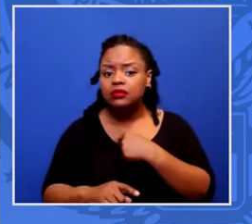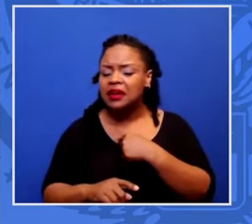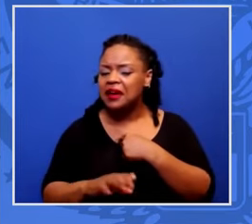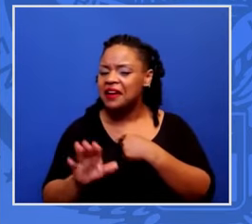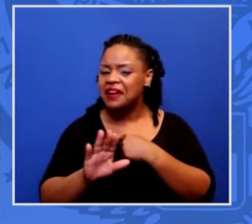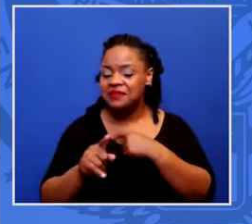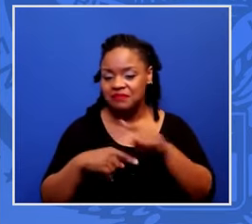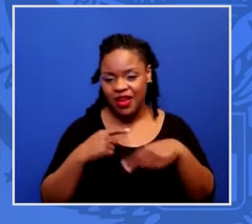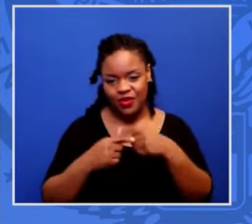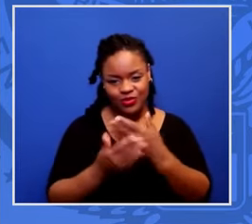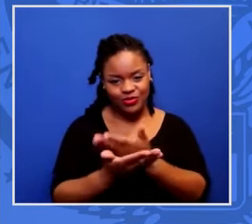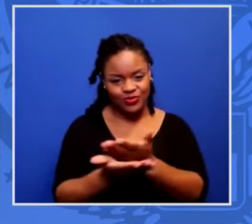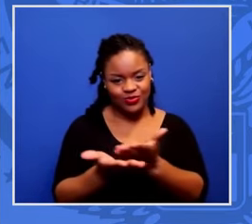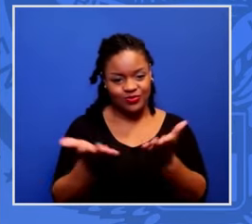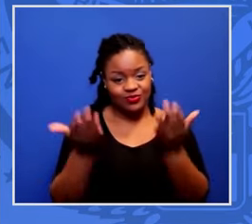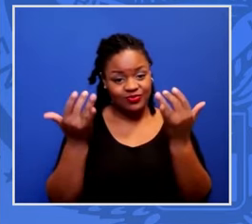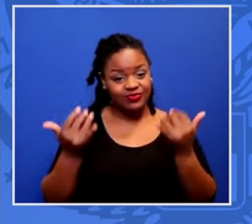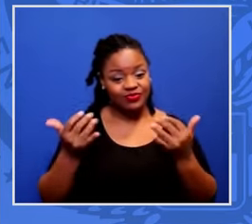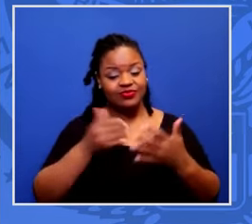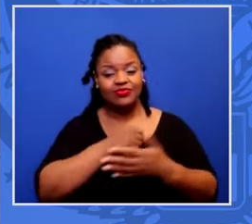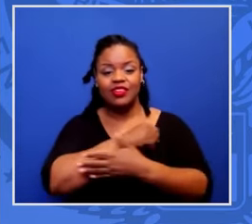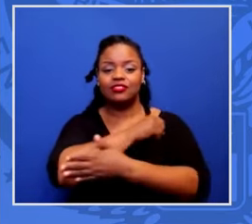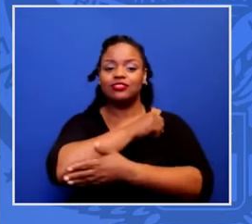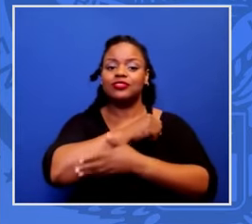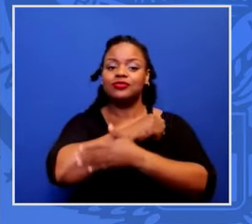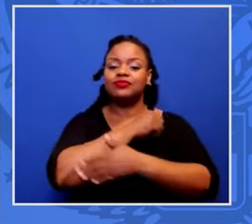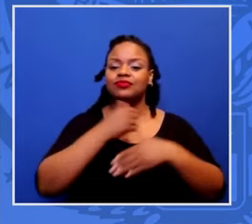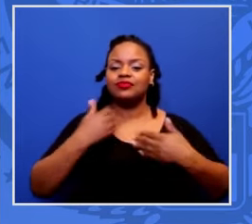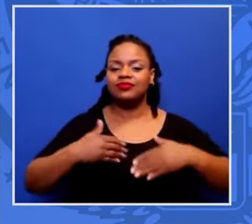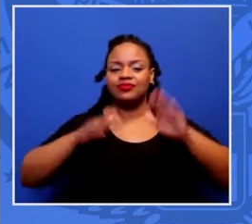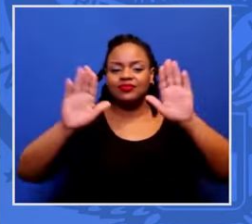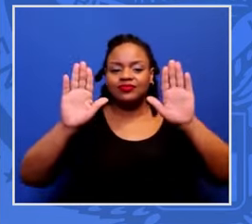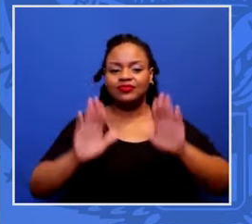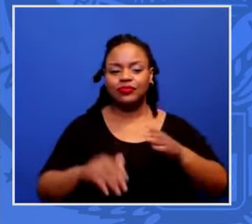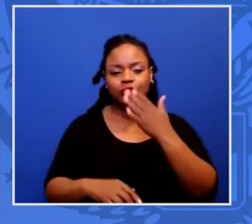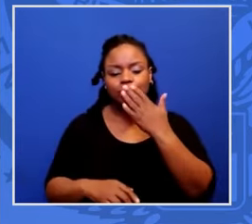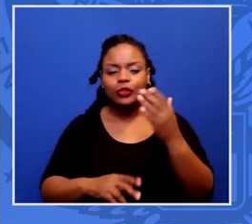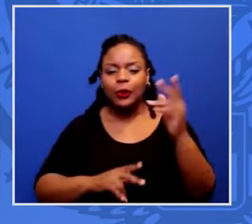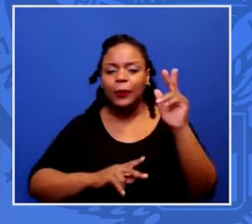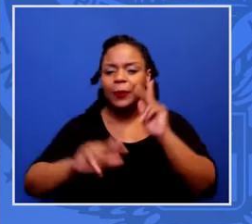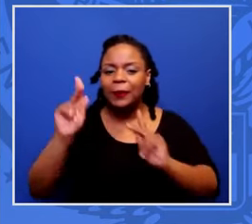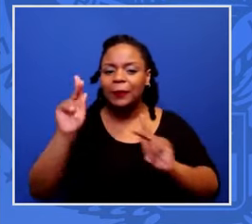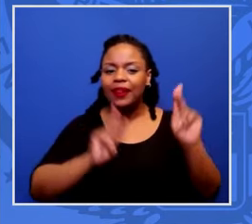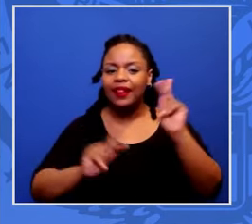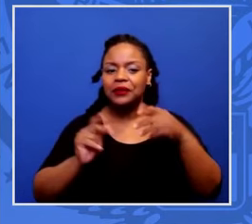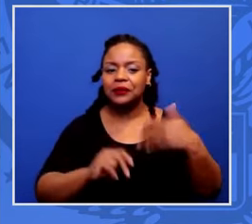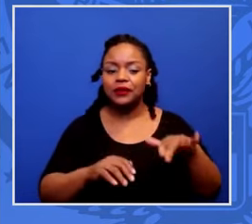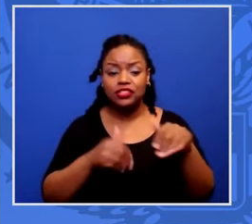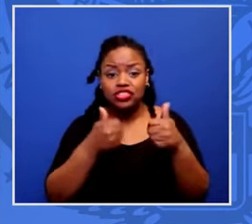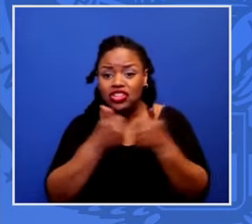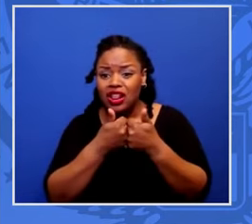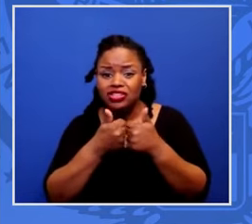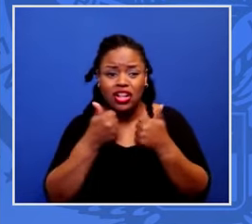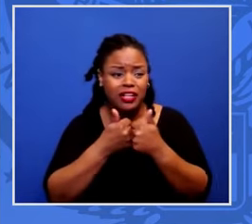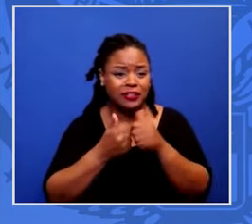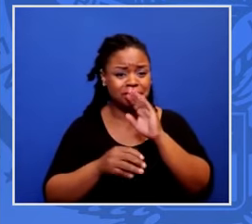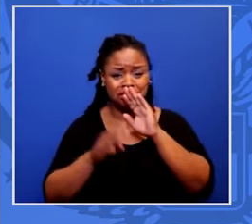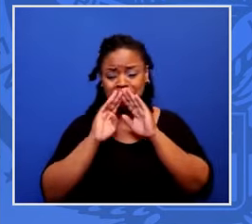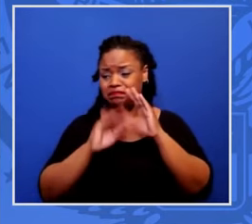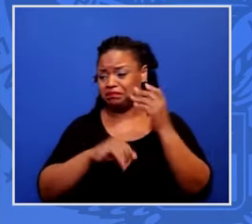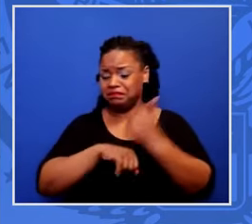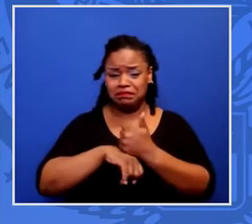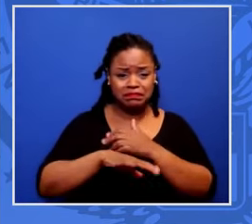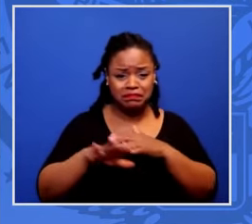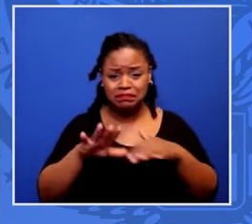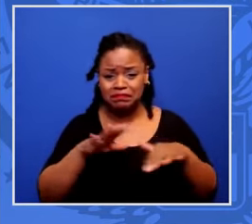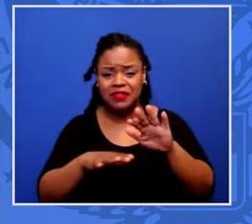overcome the challenges in front of us requires the most elusive of all things in a democracy, unity. It requires us to